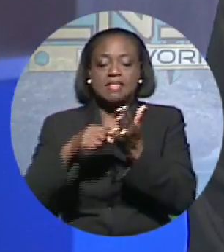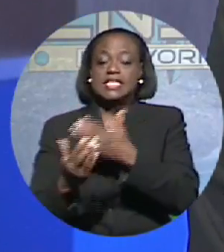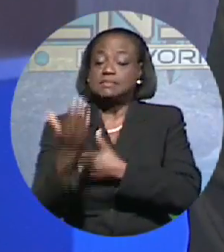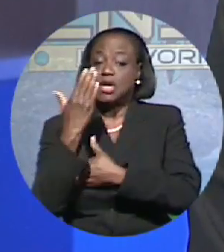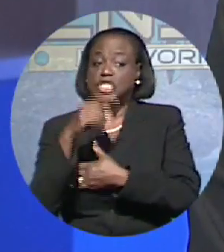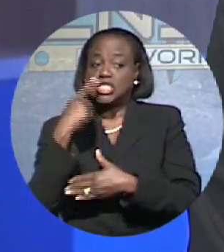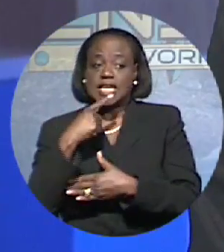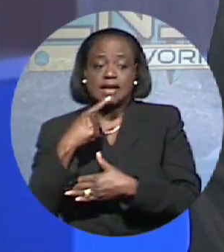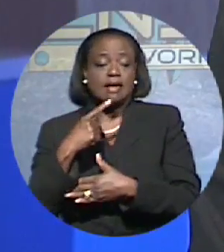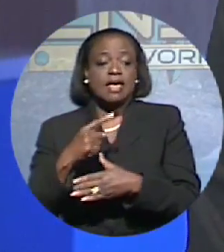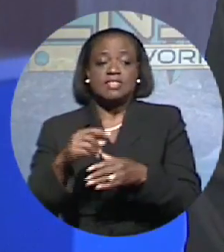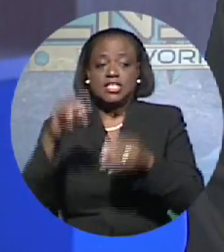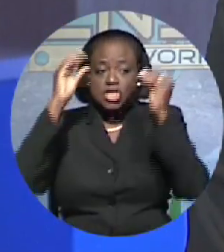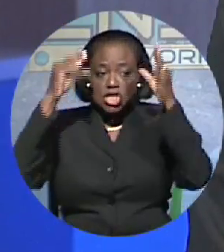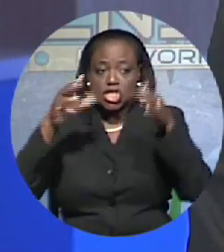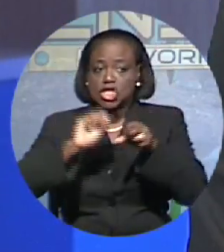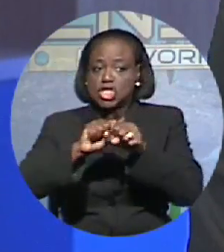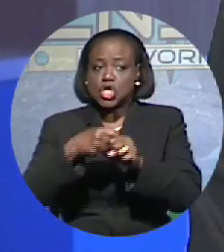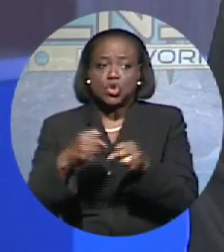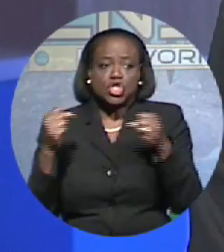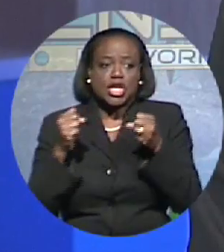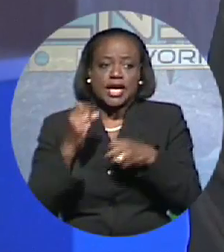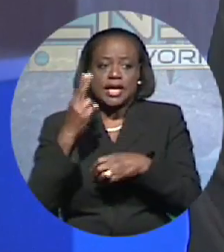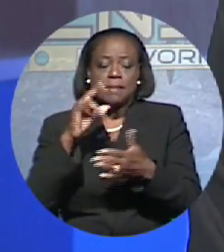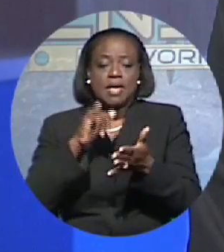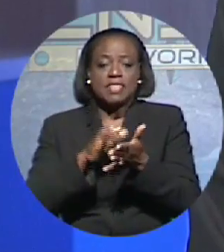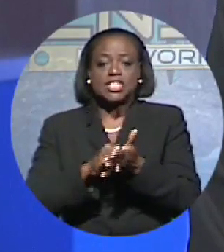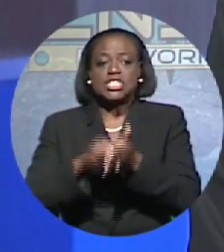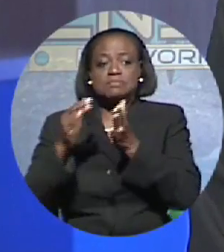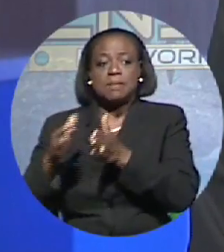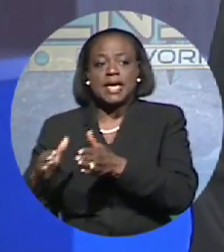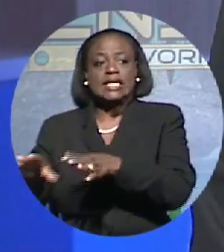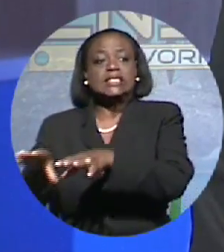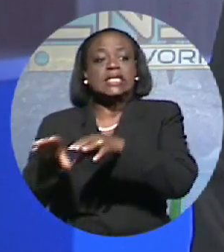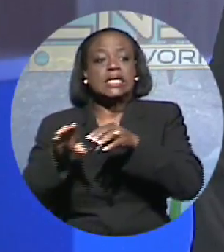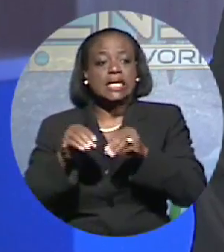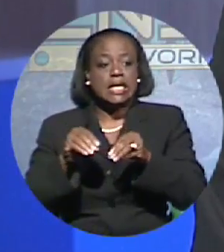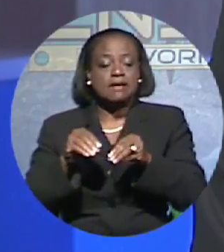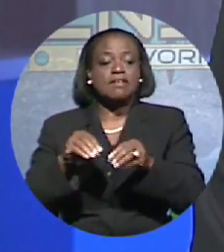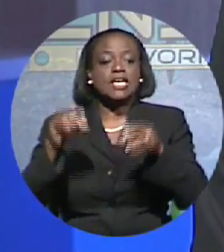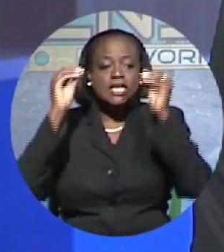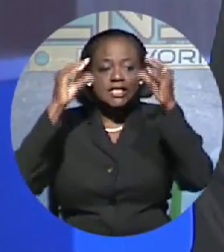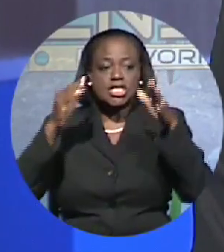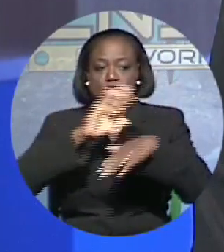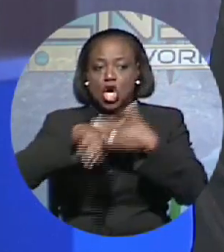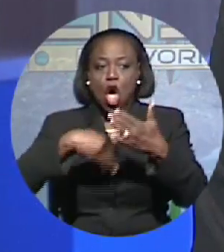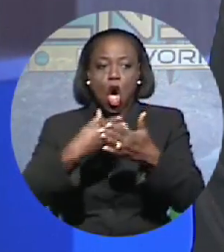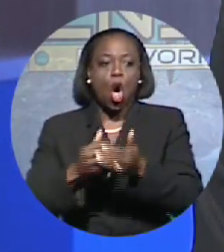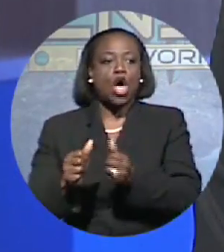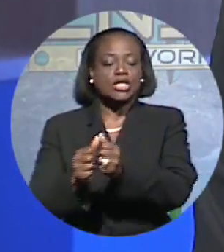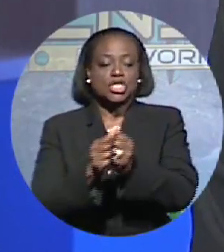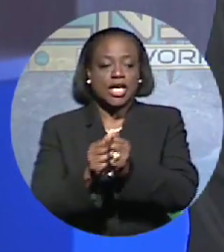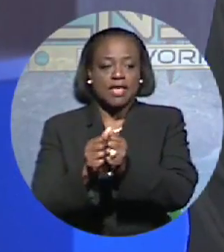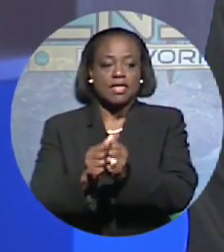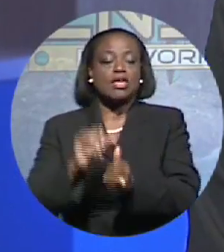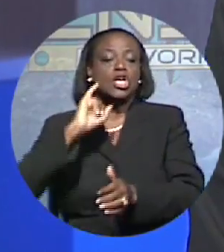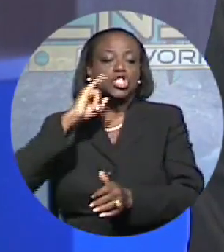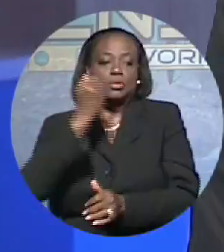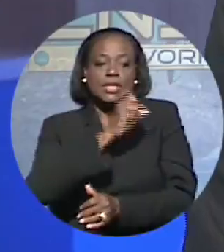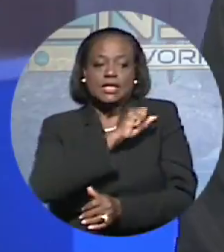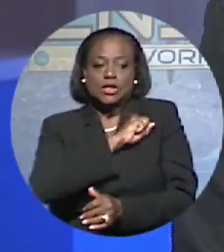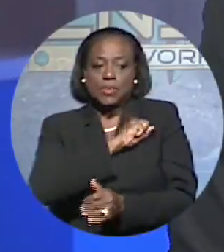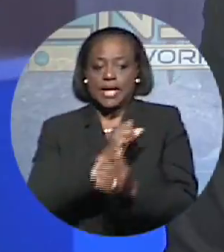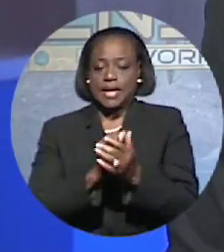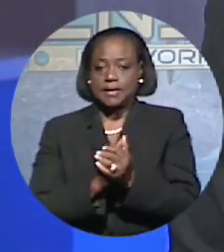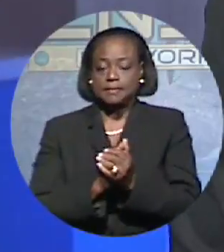is so shaken up by the incident that she's prepared to leave the field, as we said, altogether. Jiminita Swain has been following the story and has the